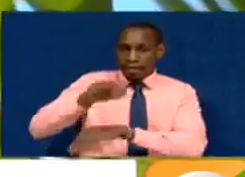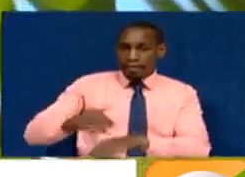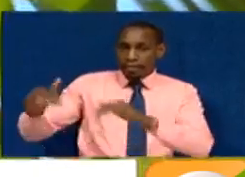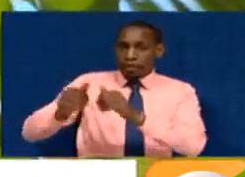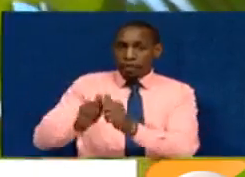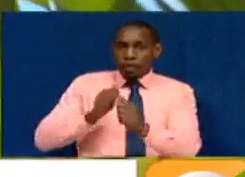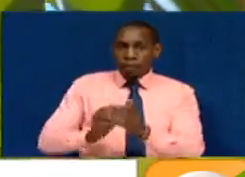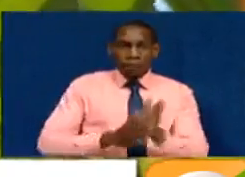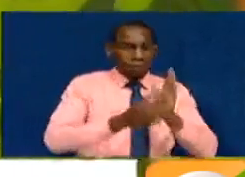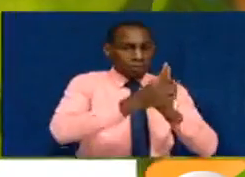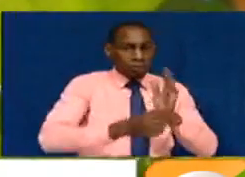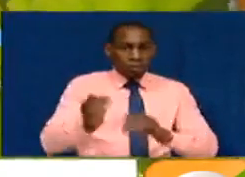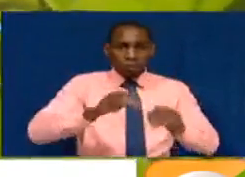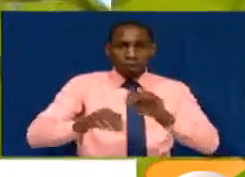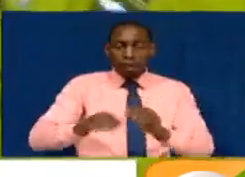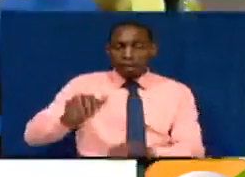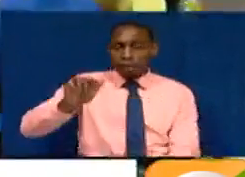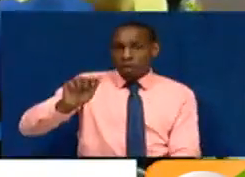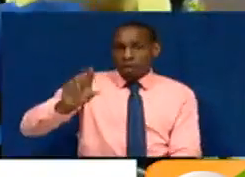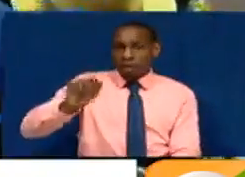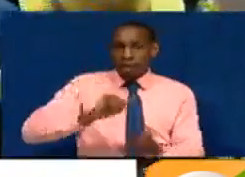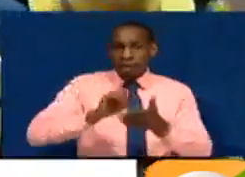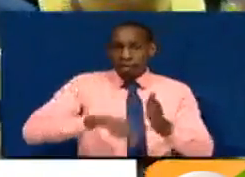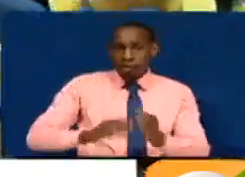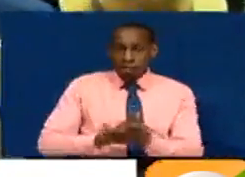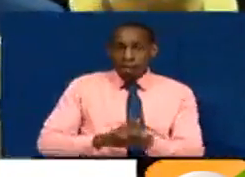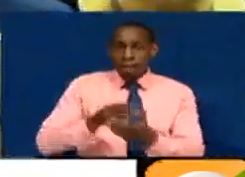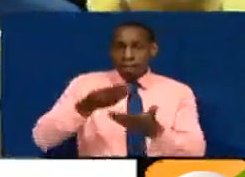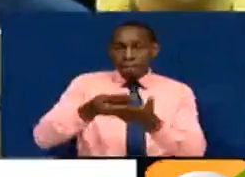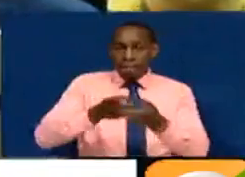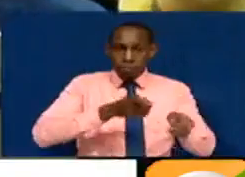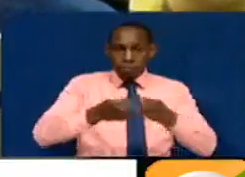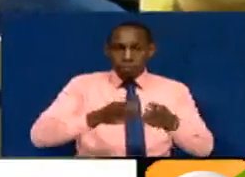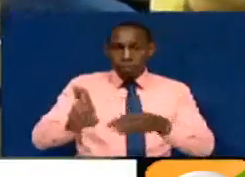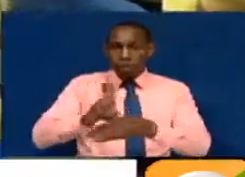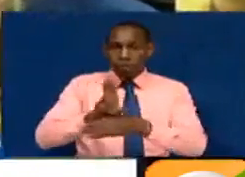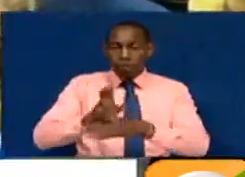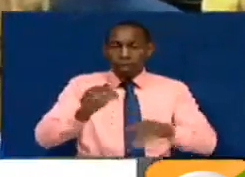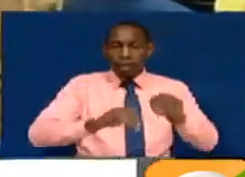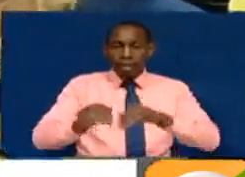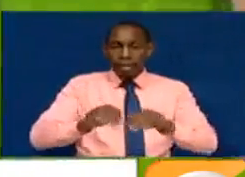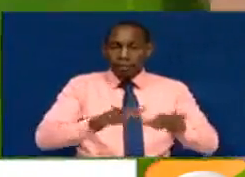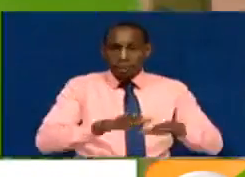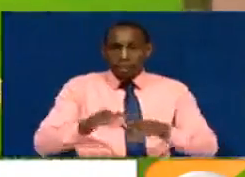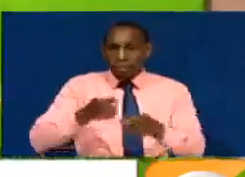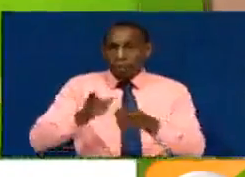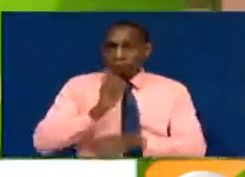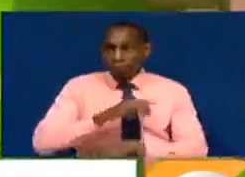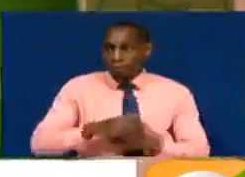Assembly rejected clauses in the Elections Act that could see the amount of money spent on election campaigns capped.